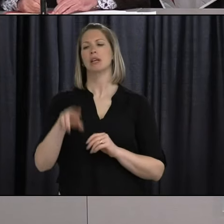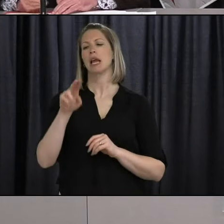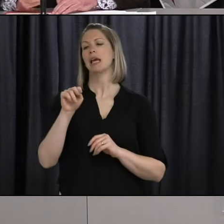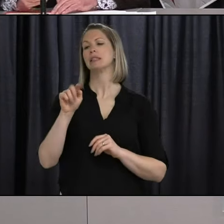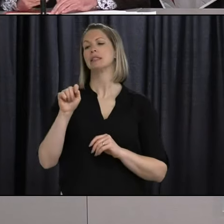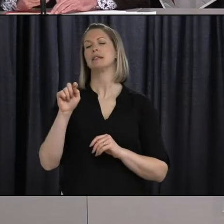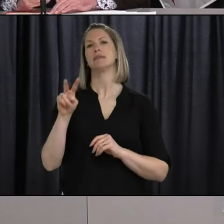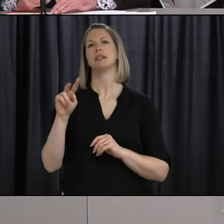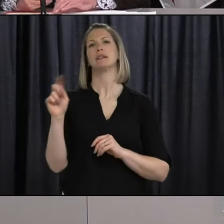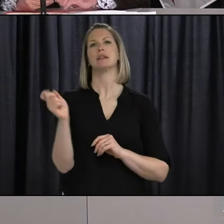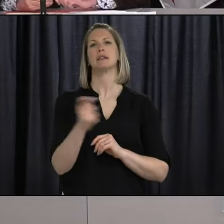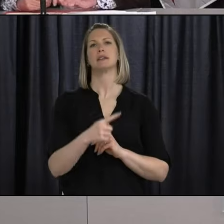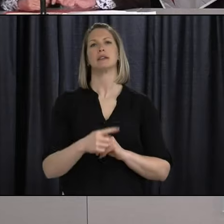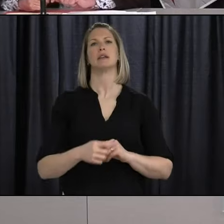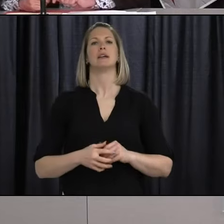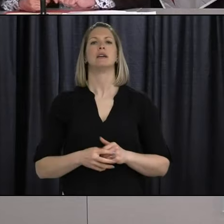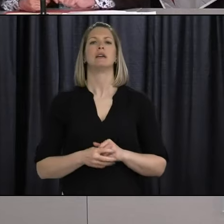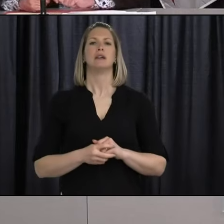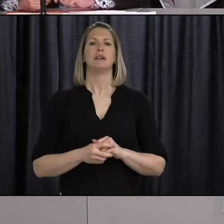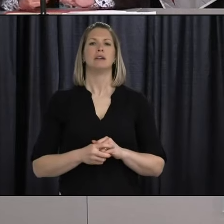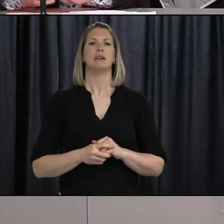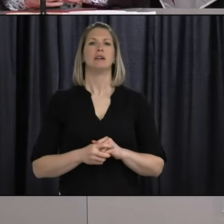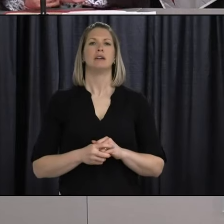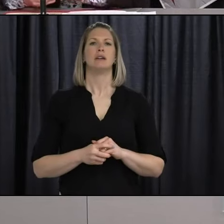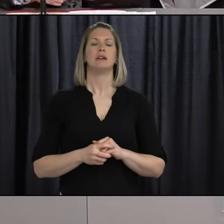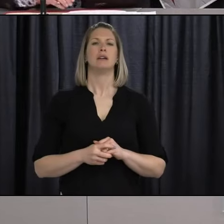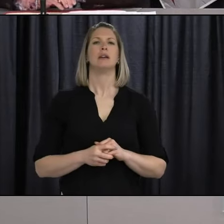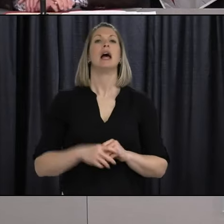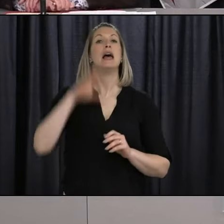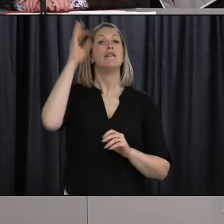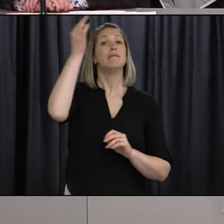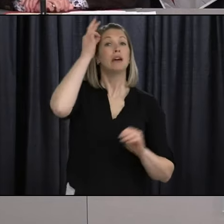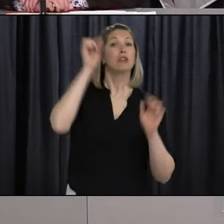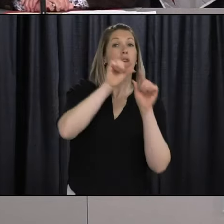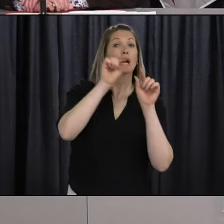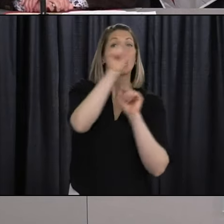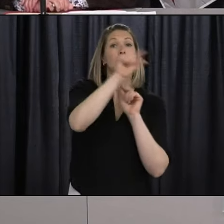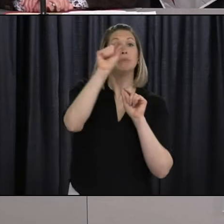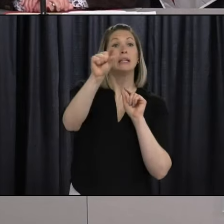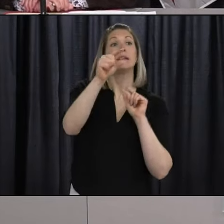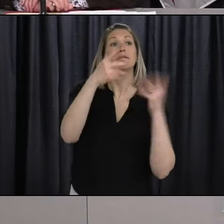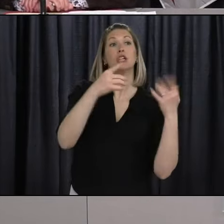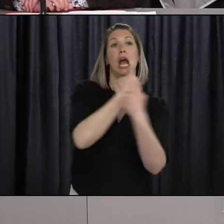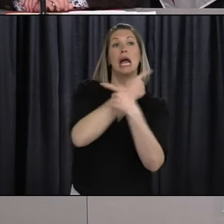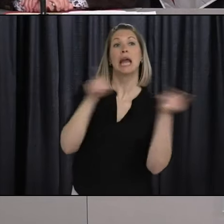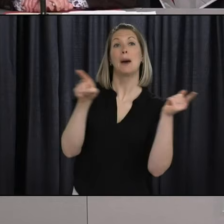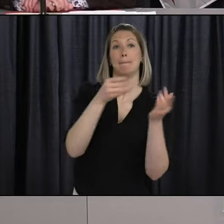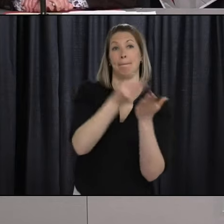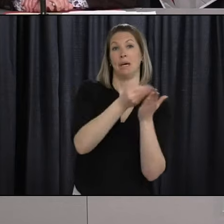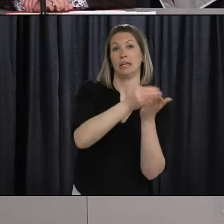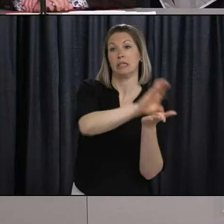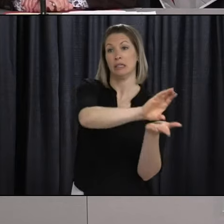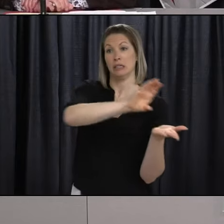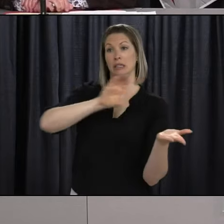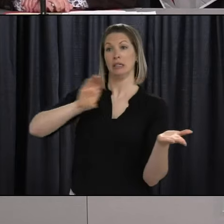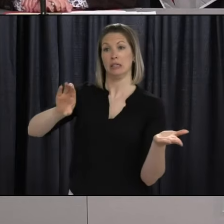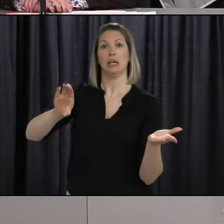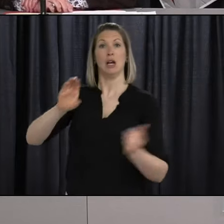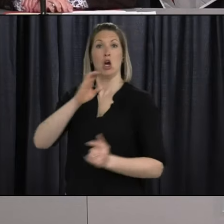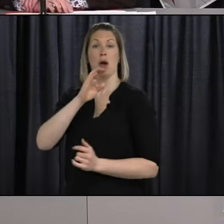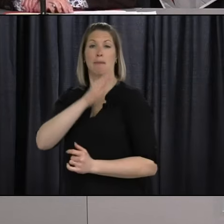Thank you. Premier Ball, the federal government announced today money allocated for pay raises, but that will also be in conjunction with the provincial